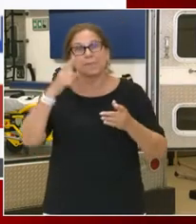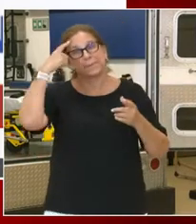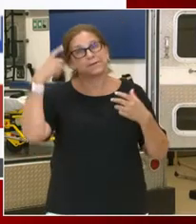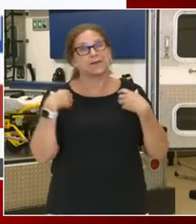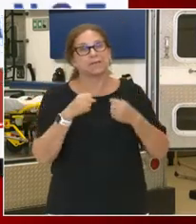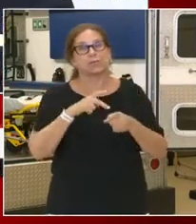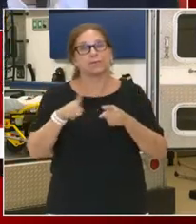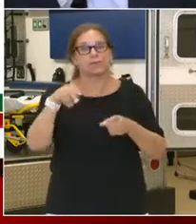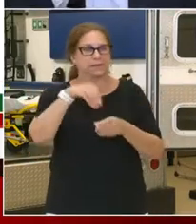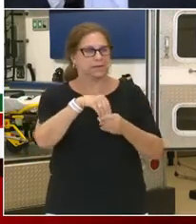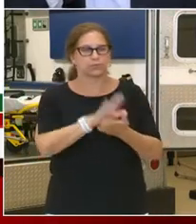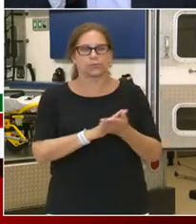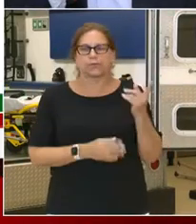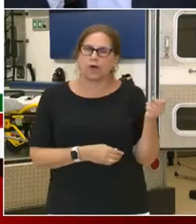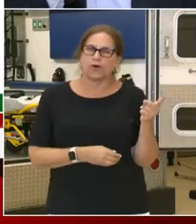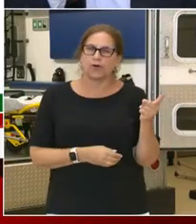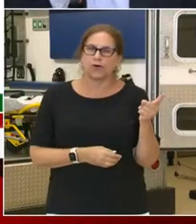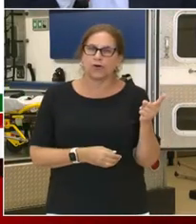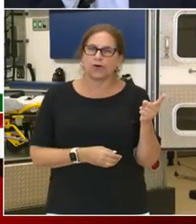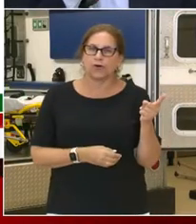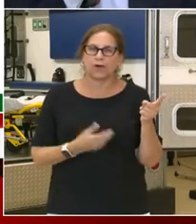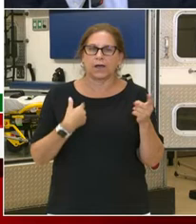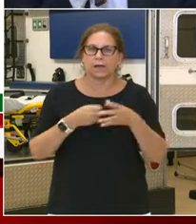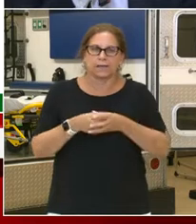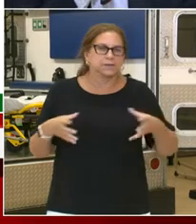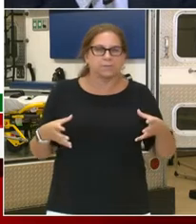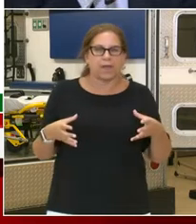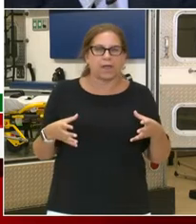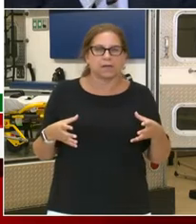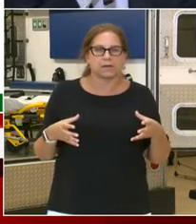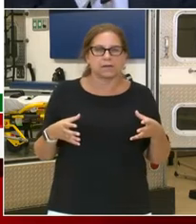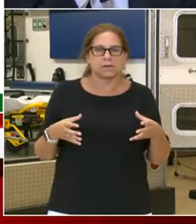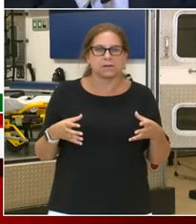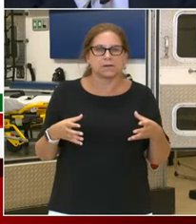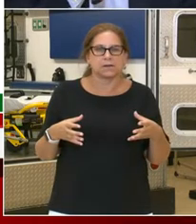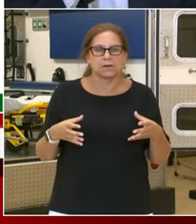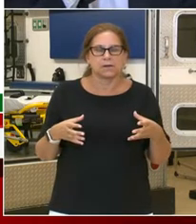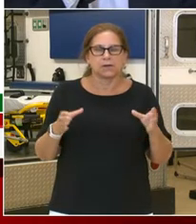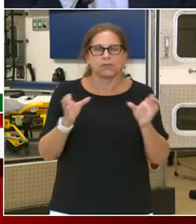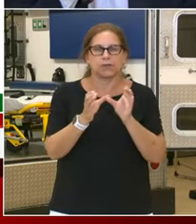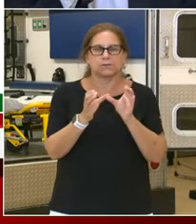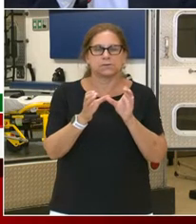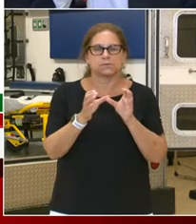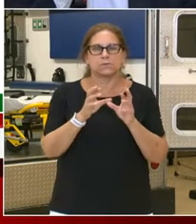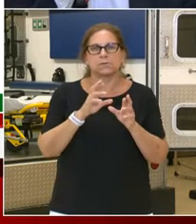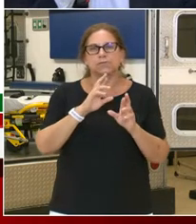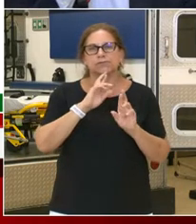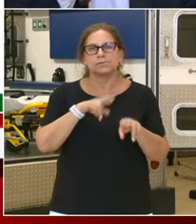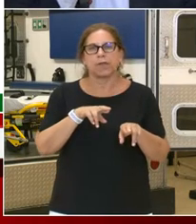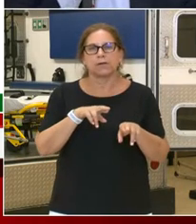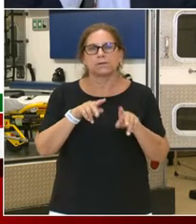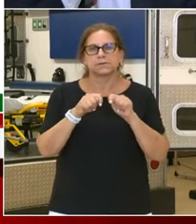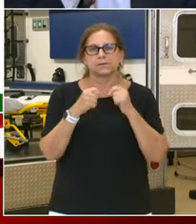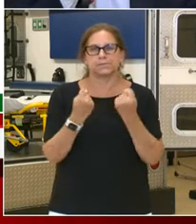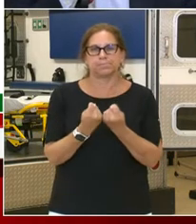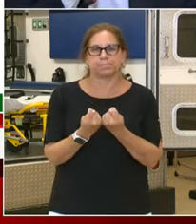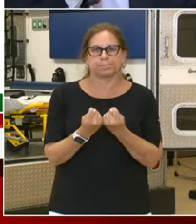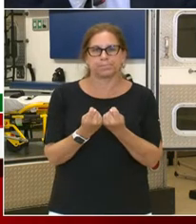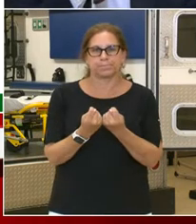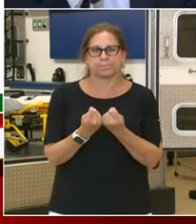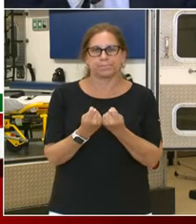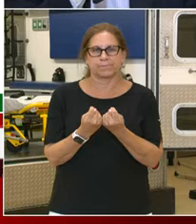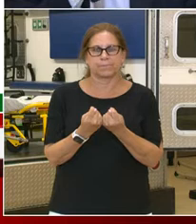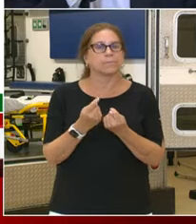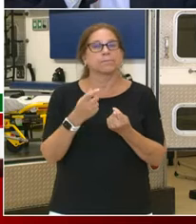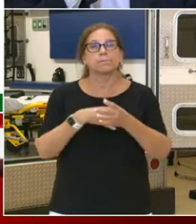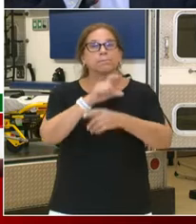crisis response mental health support. So this is a mobile clinic that is part of the Department of Behavioral Health's work. It also